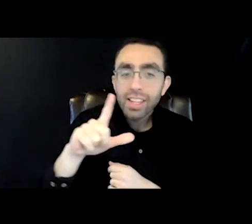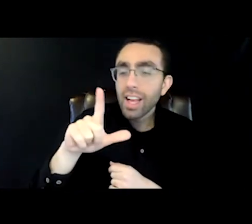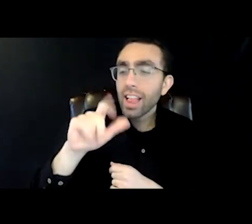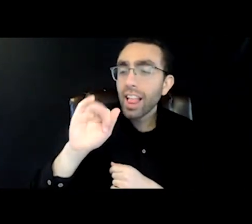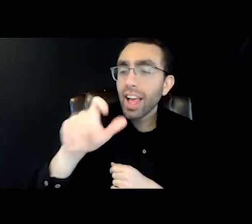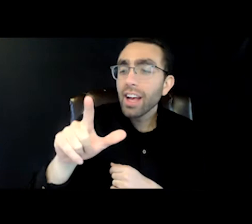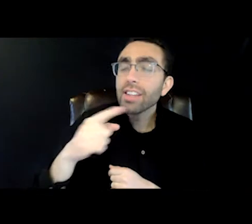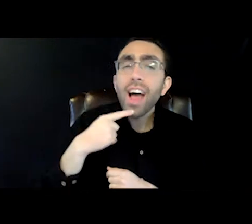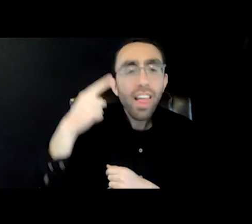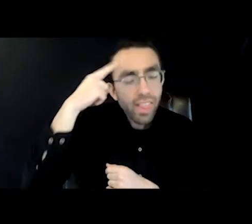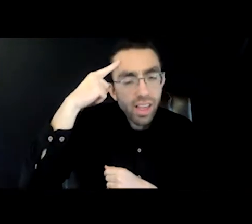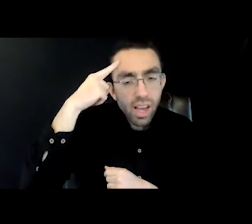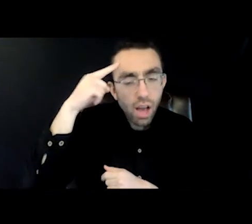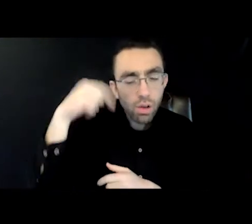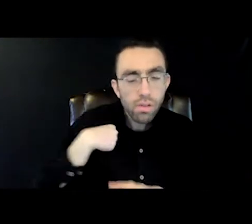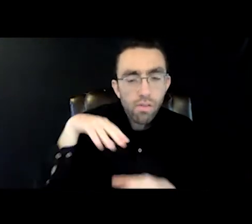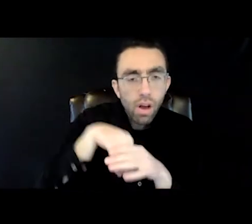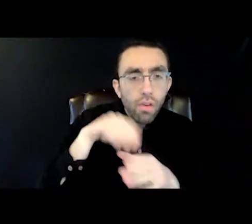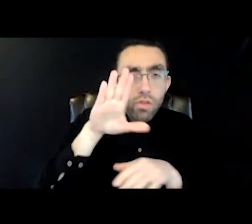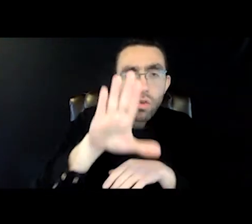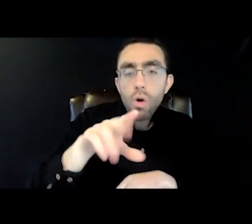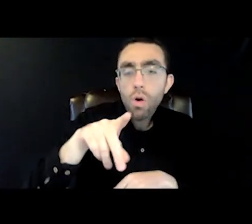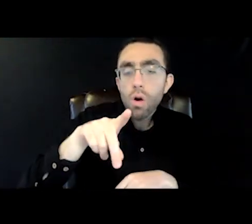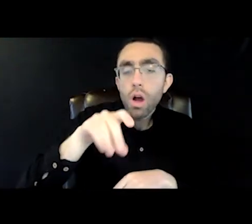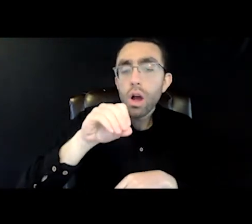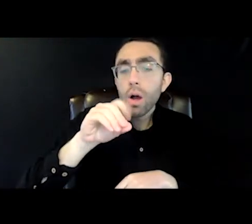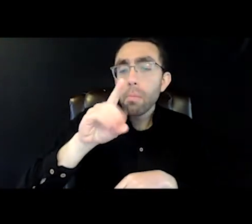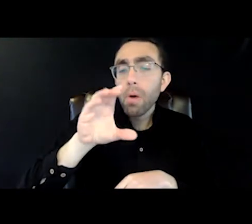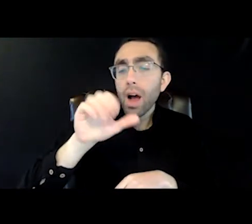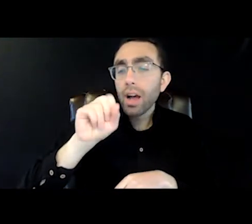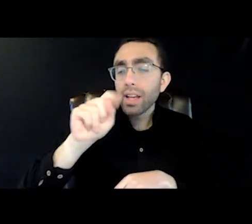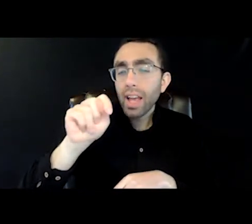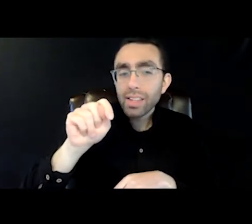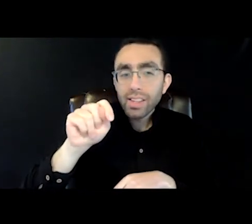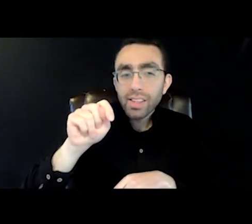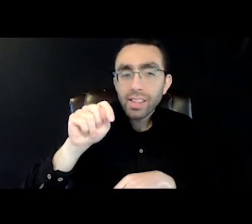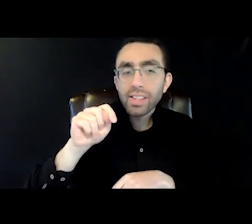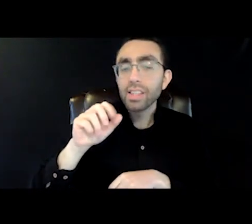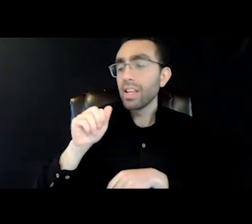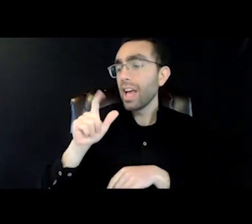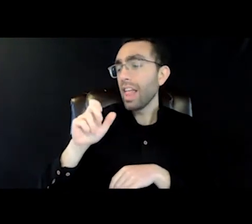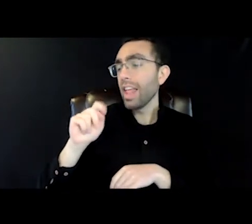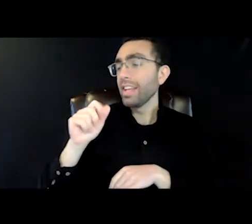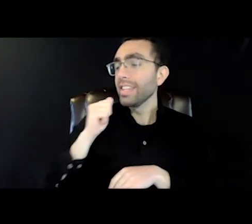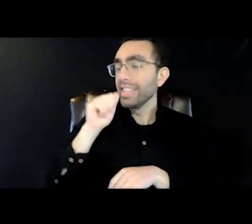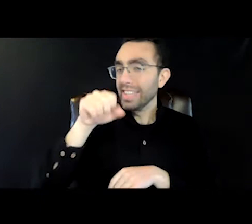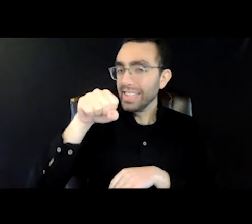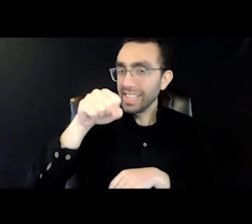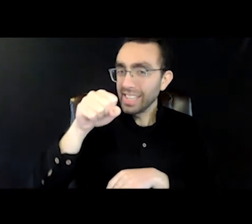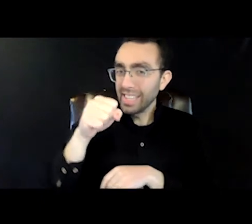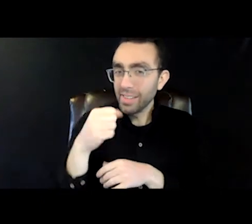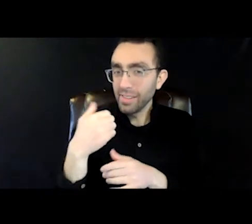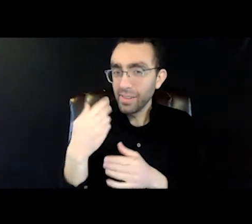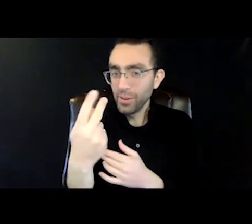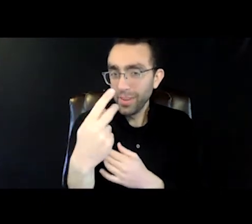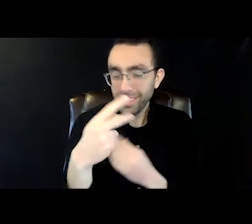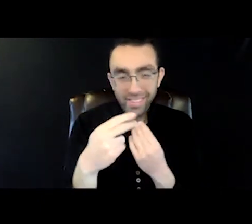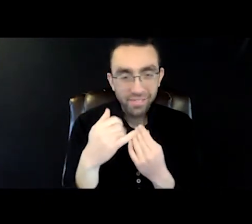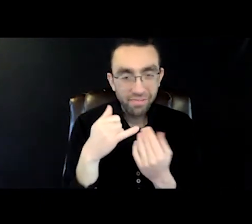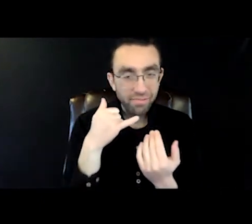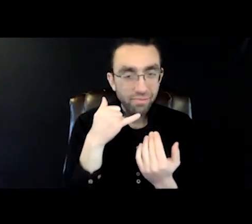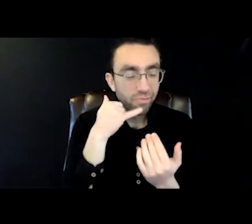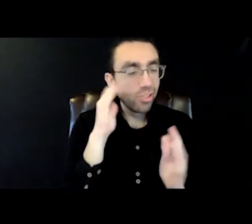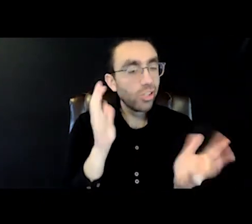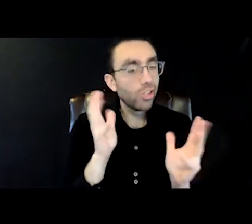on your podcast. Yeah, you were with Kia, but I think we had a phone call like a year ago. It's nice to meet